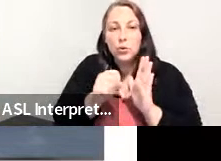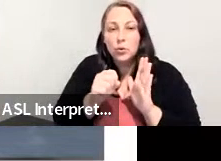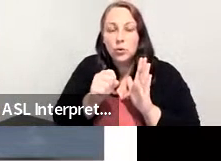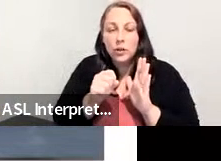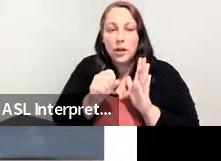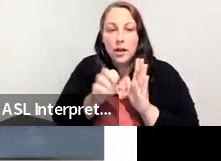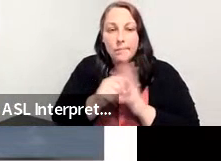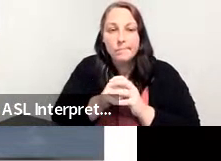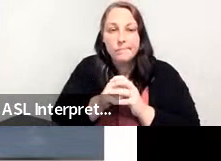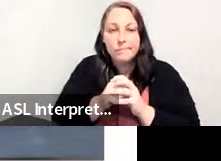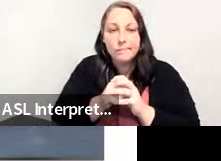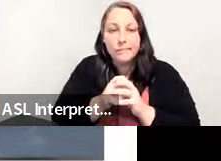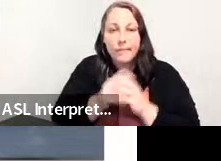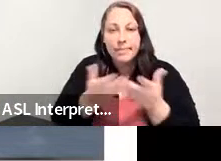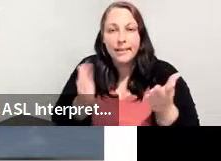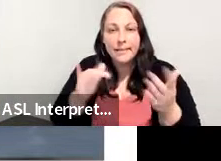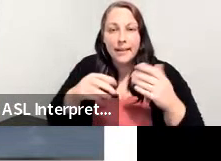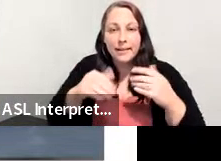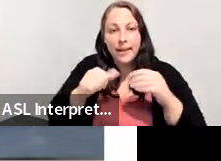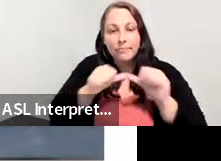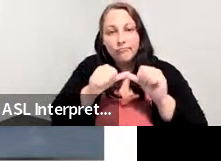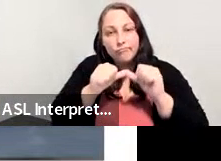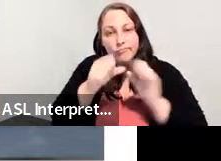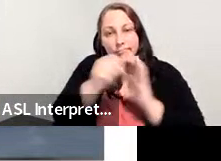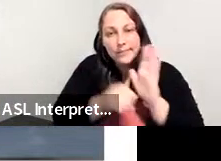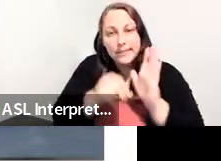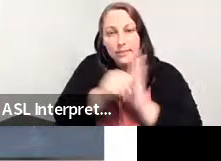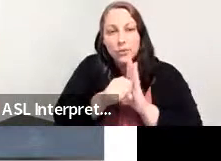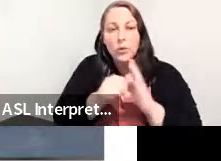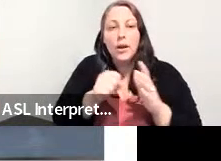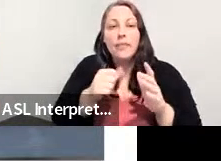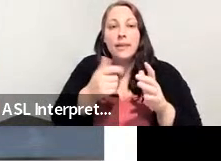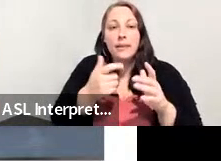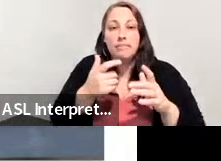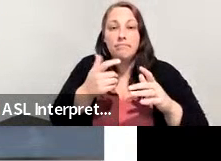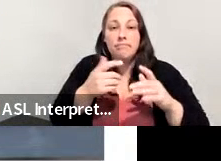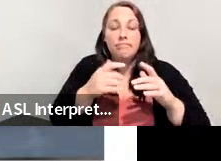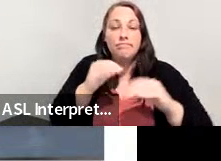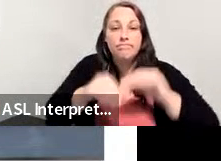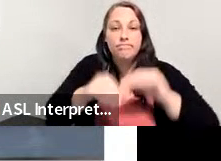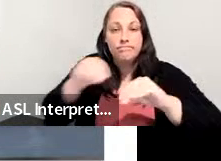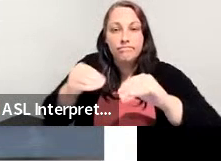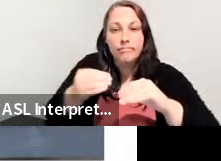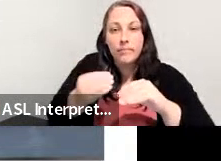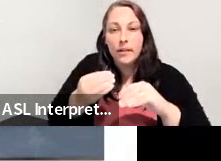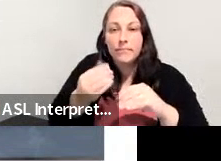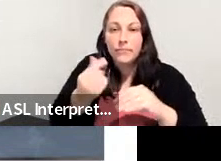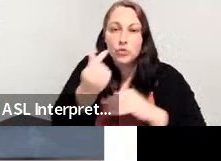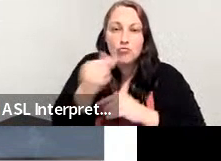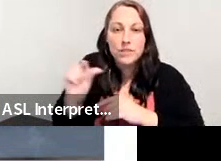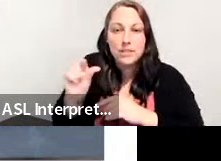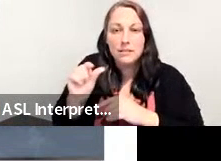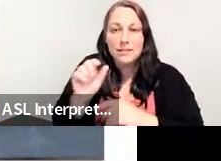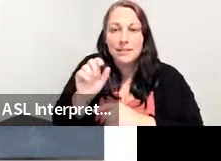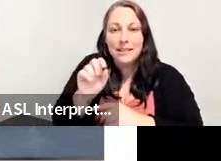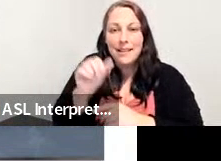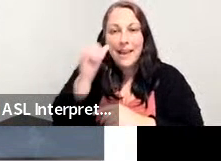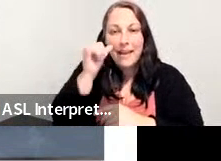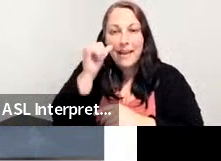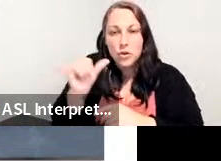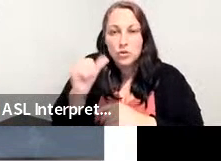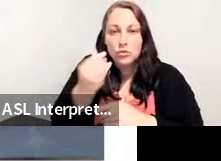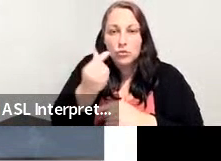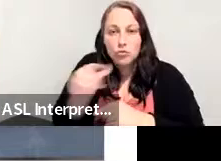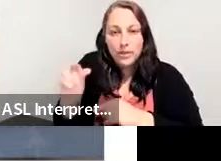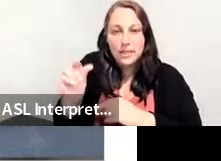and build in evergreen structure. So, it really feels and lush throughout the year.